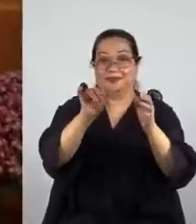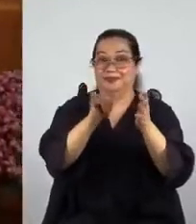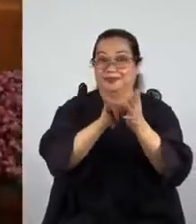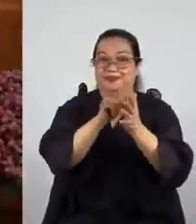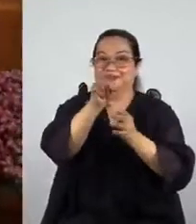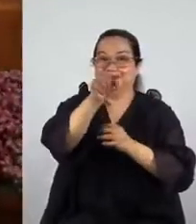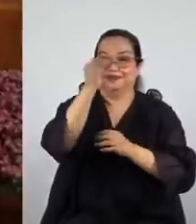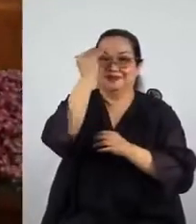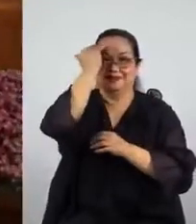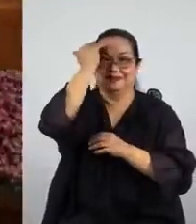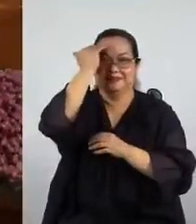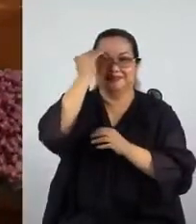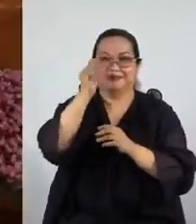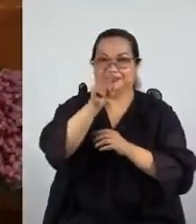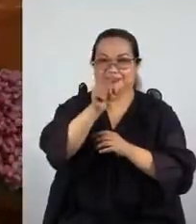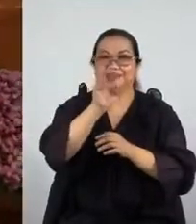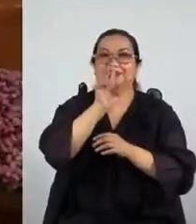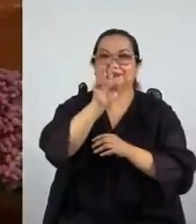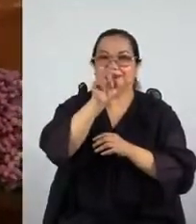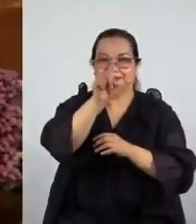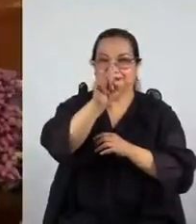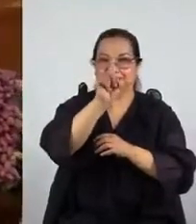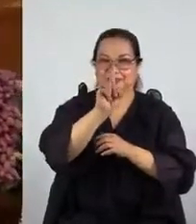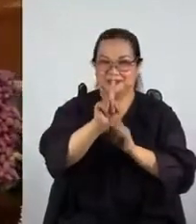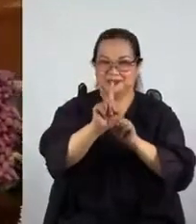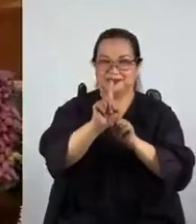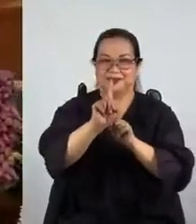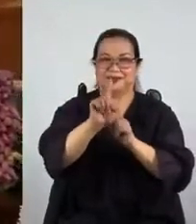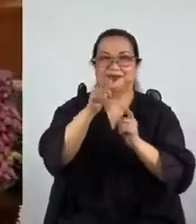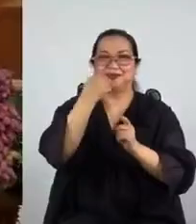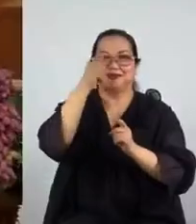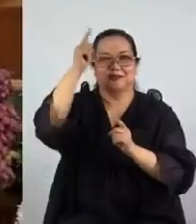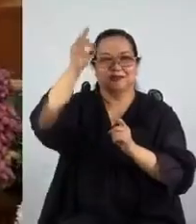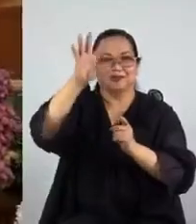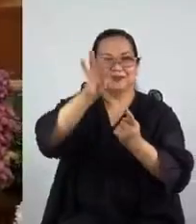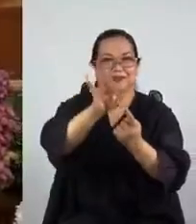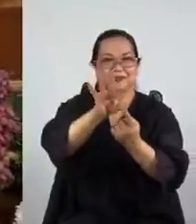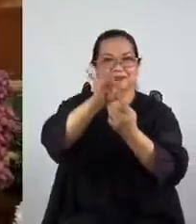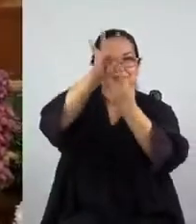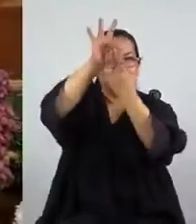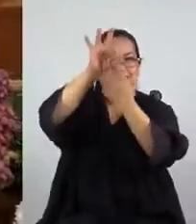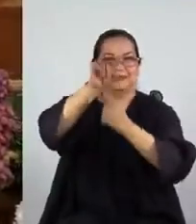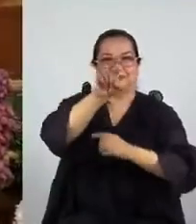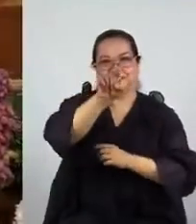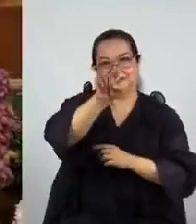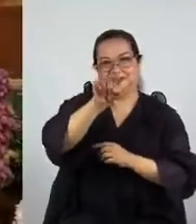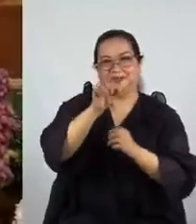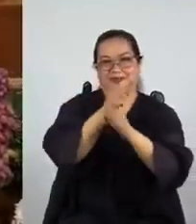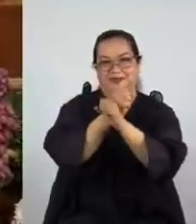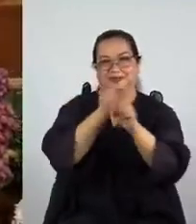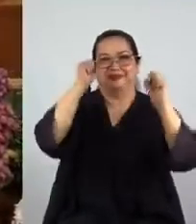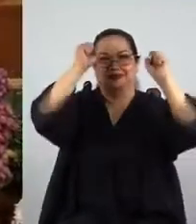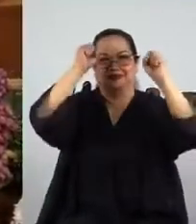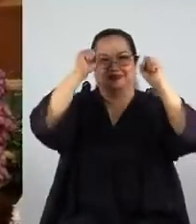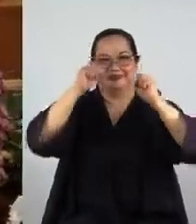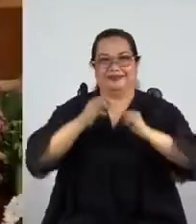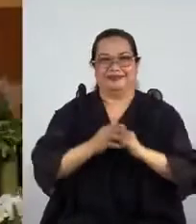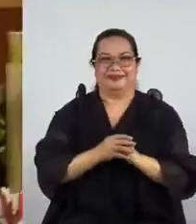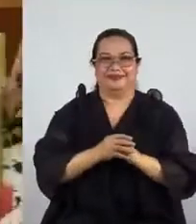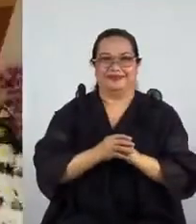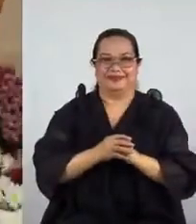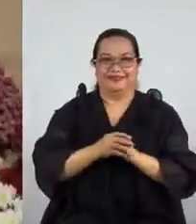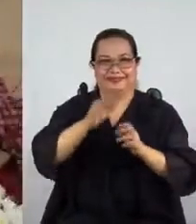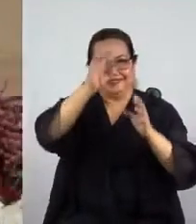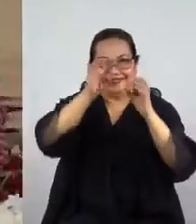know that you are one of those whom He has chosen to be saved. I